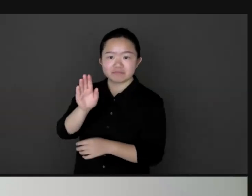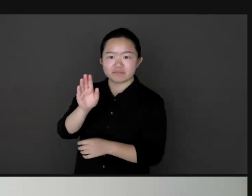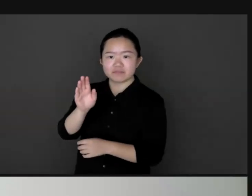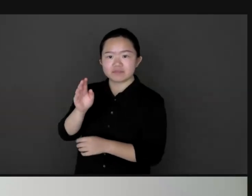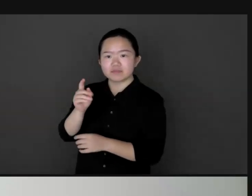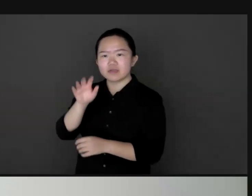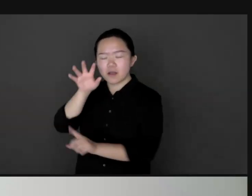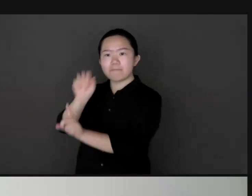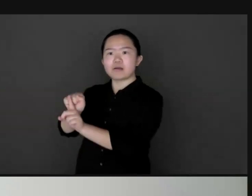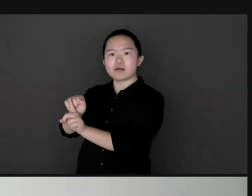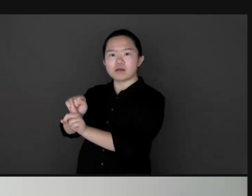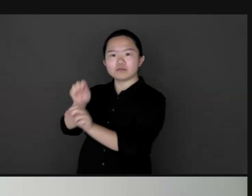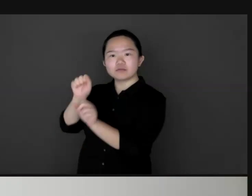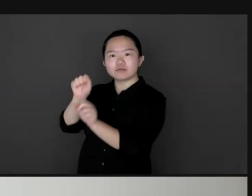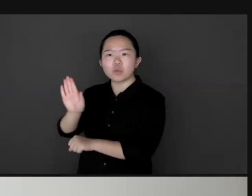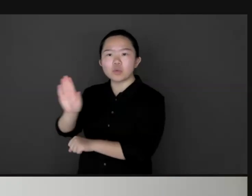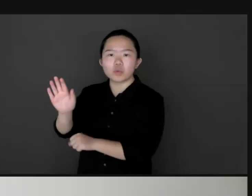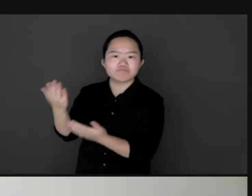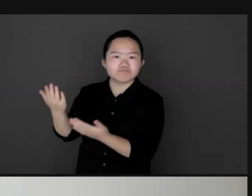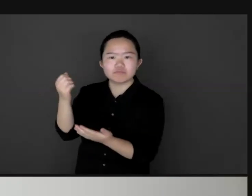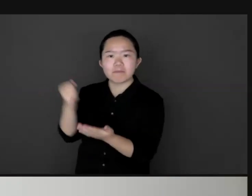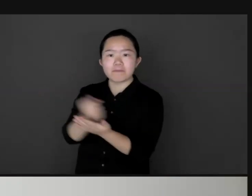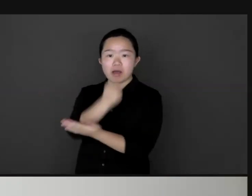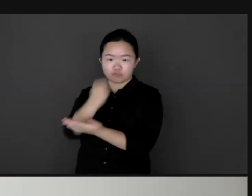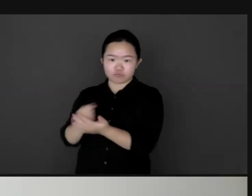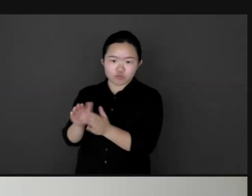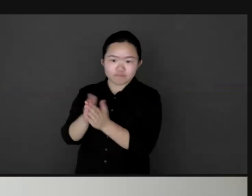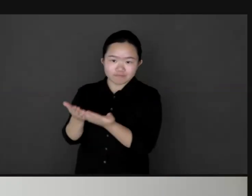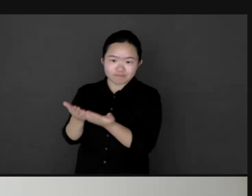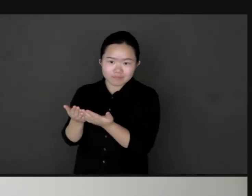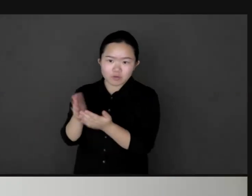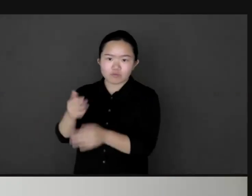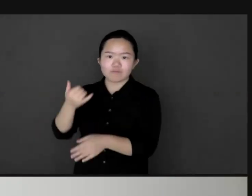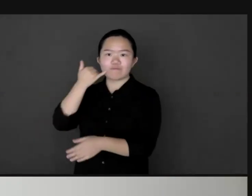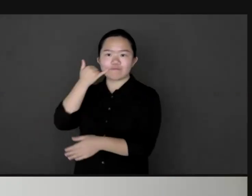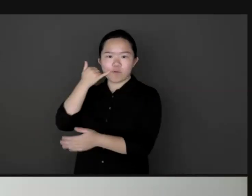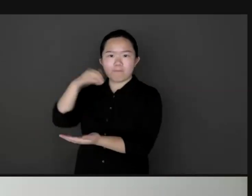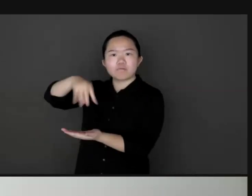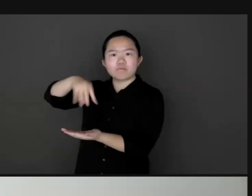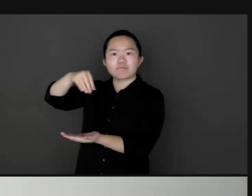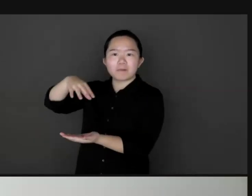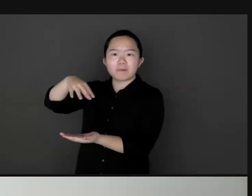have a thermostat that's connected to your app, there's no website that can do that. And then it's really,